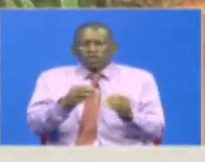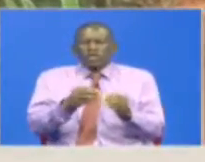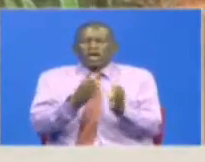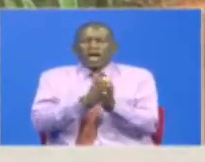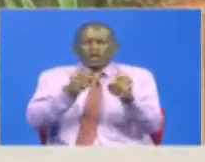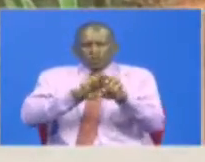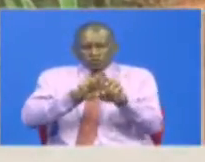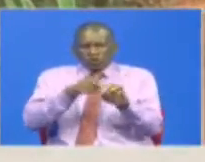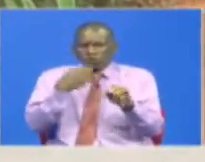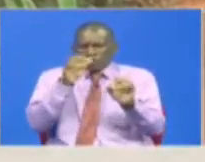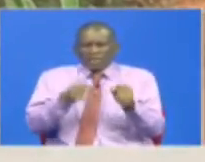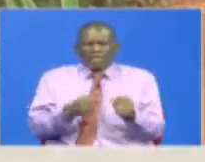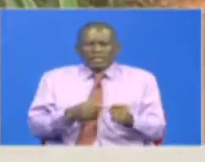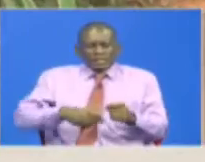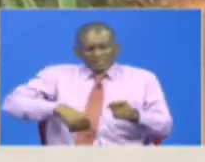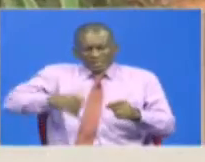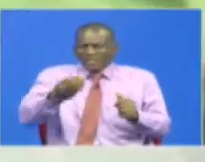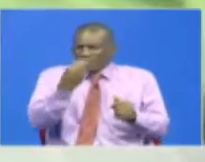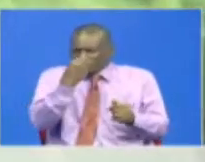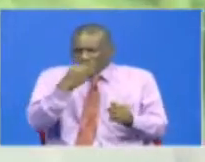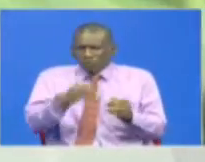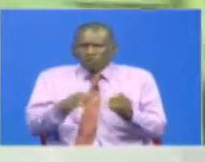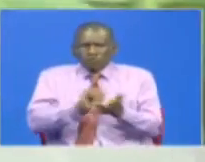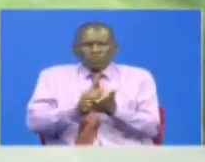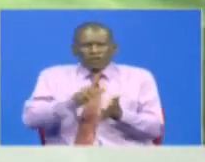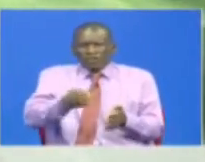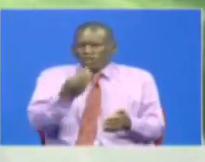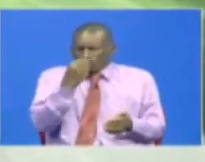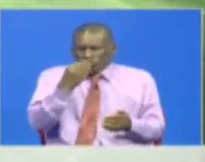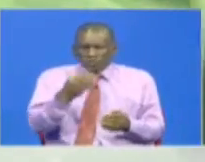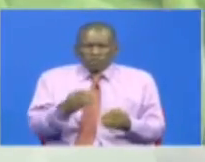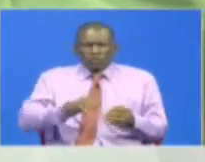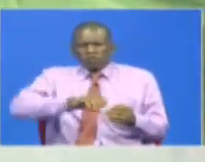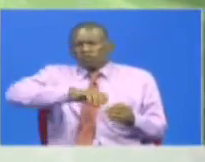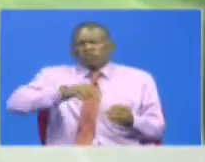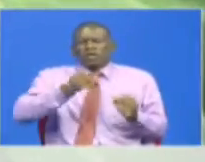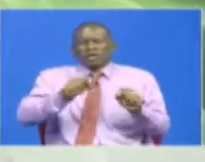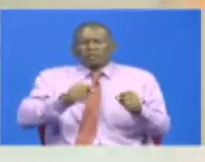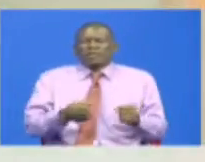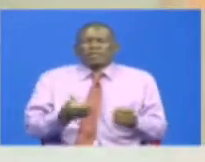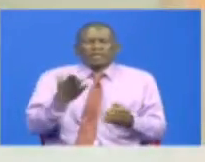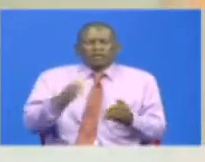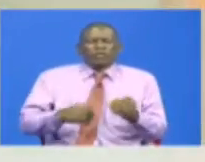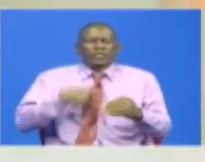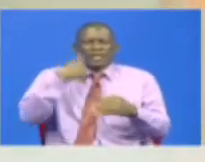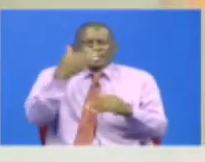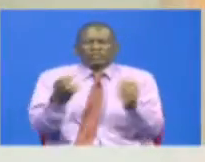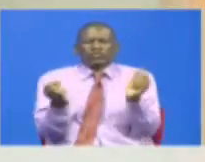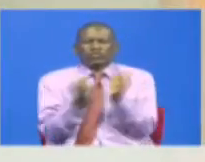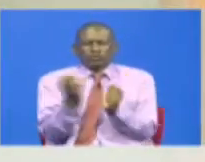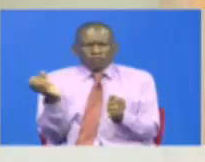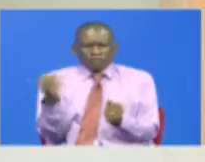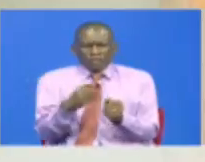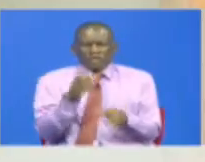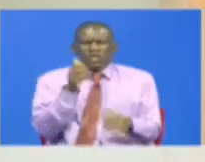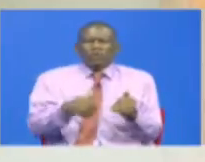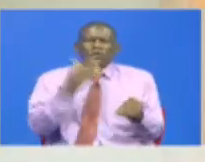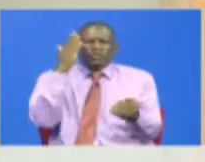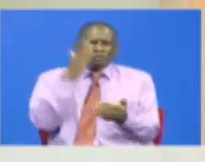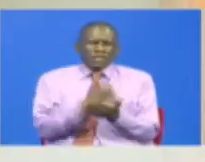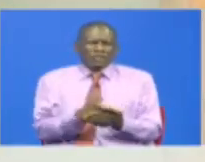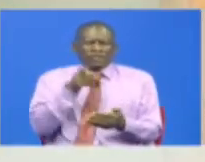into the circulation, so that we have food for the rest, for the next 12 months, which we believe this pandemic will even get